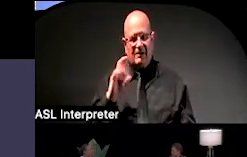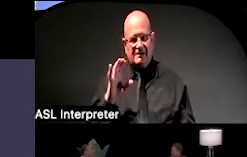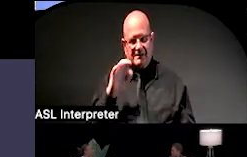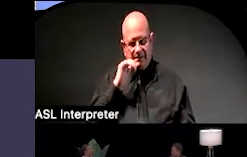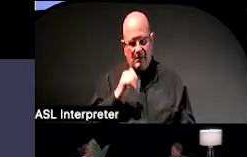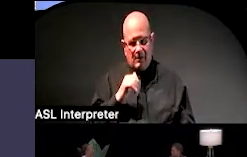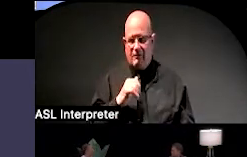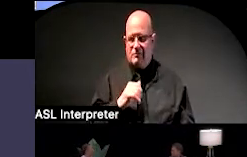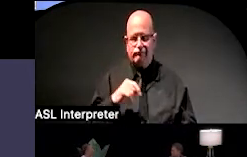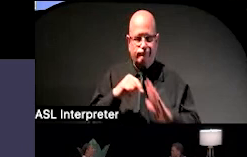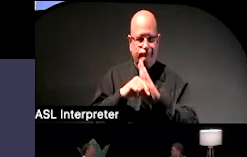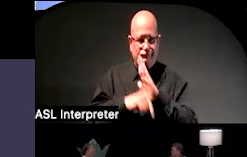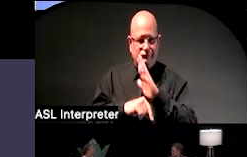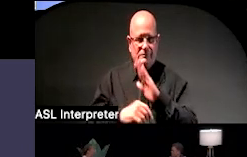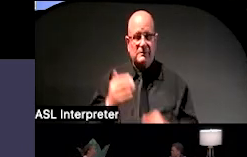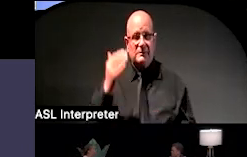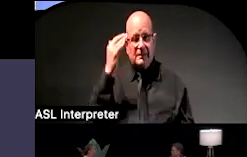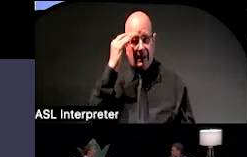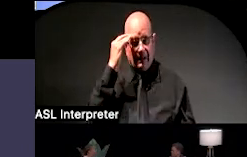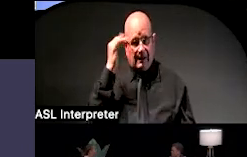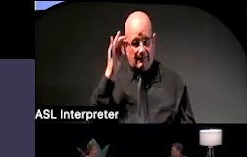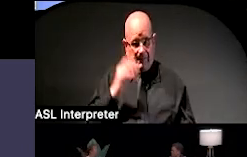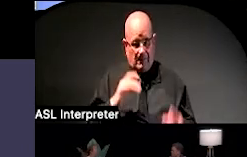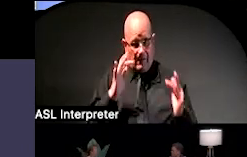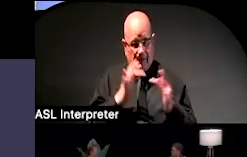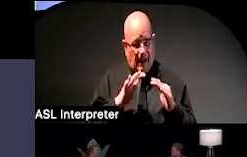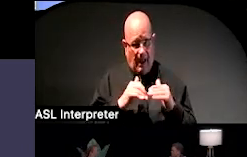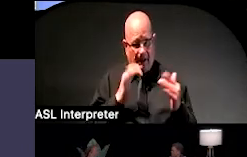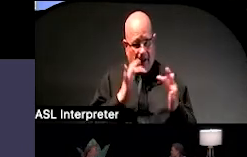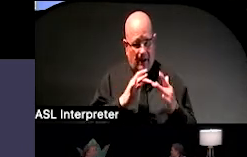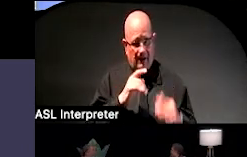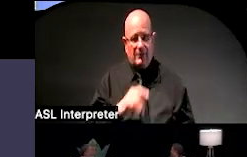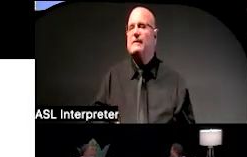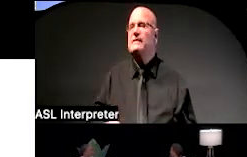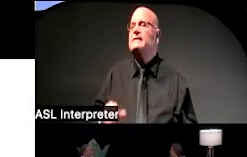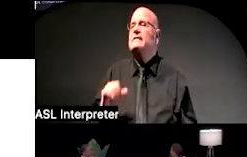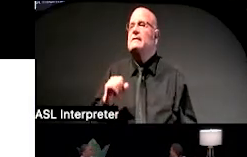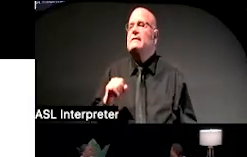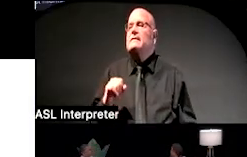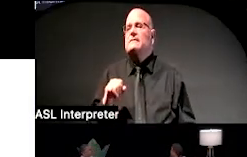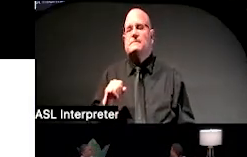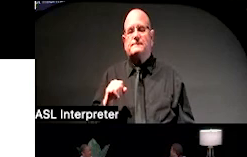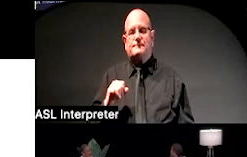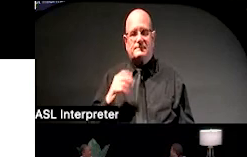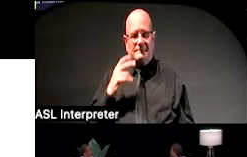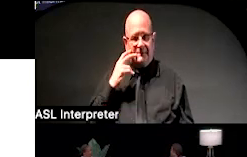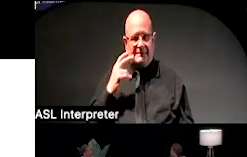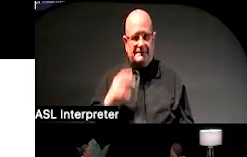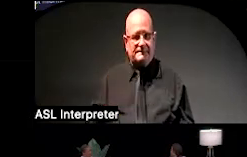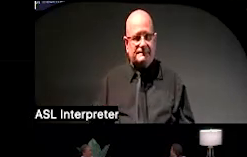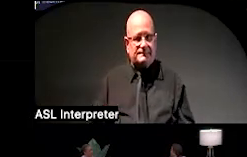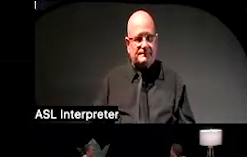knowledge. And if people wanted to get in contact with you, how do they do that? Yes, let's see. Is that